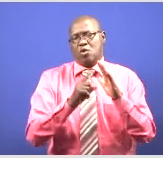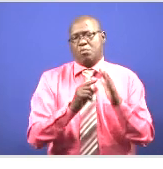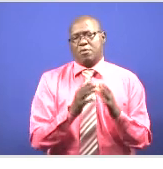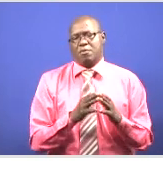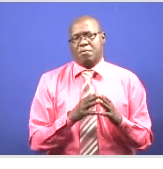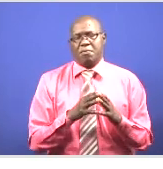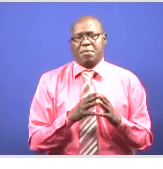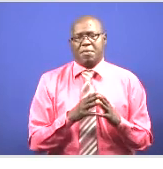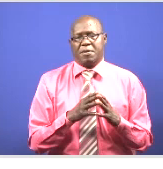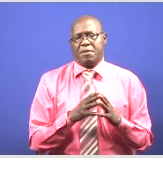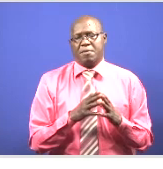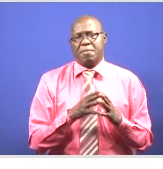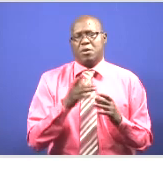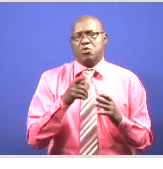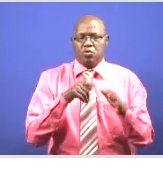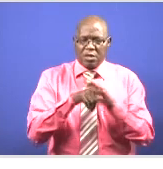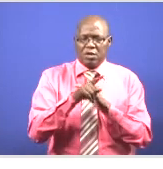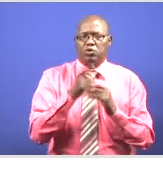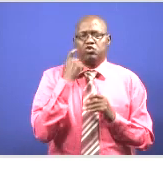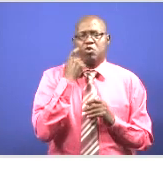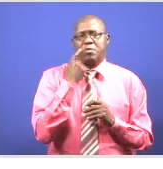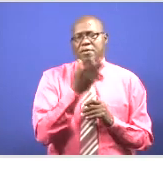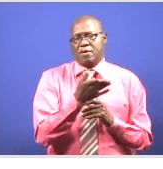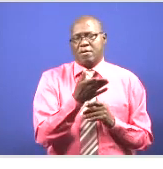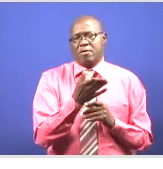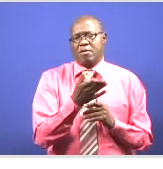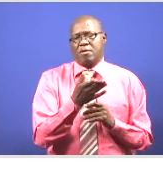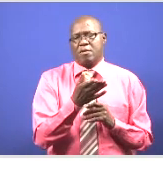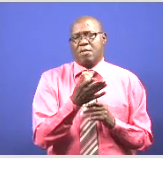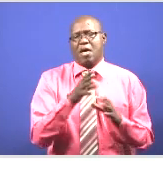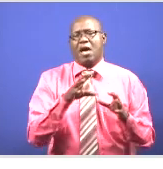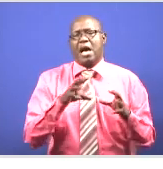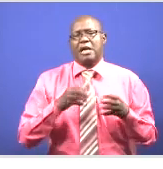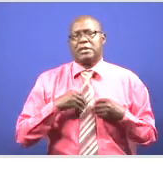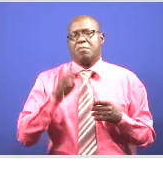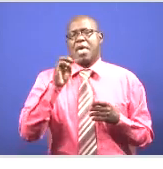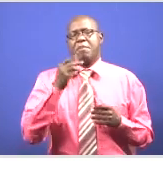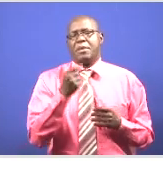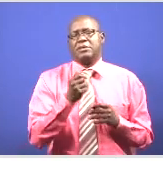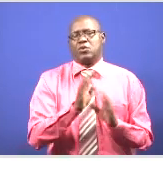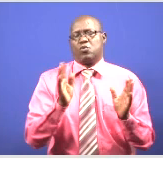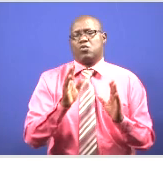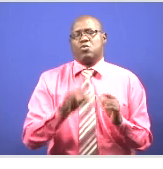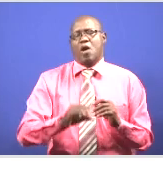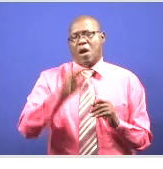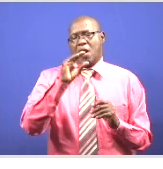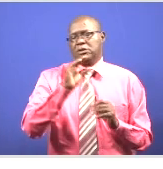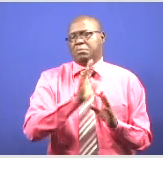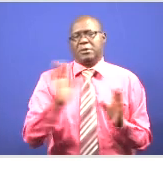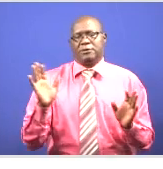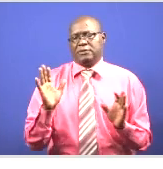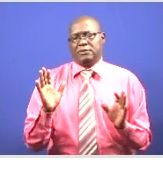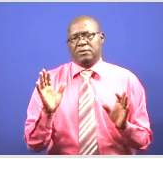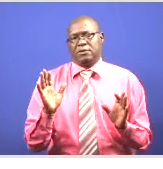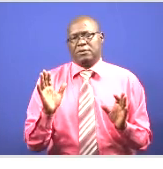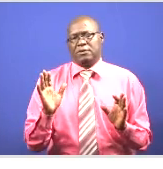Uh-huh. And when you go shopping over there, uh-huh. they don't accept M-Pesa. Uh-huh. True. You have to give cash, or if you're